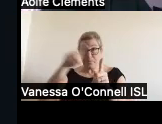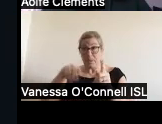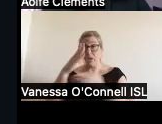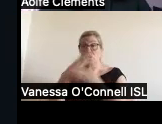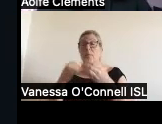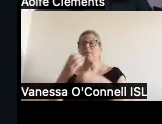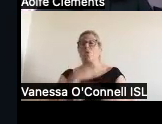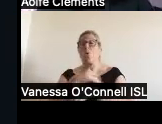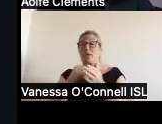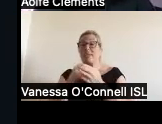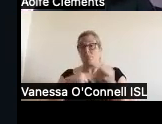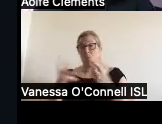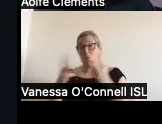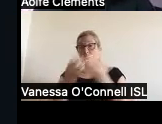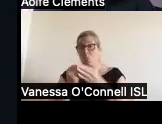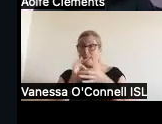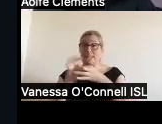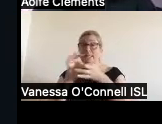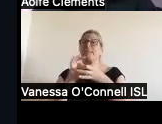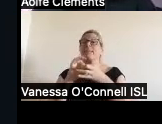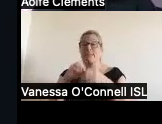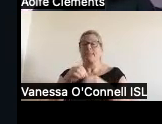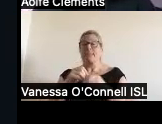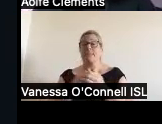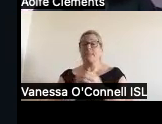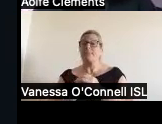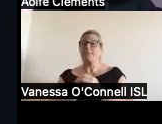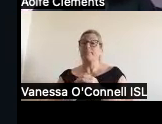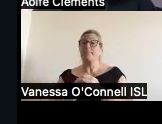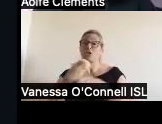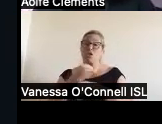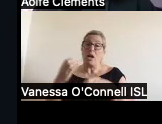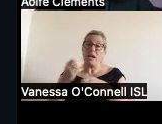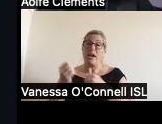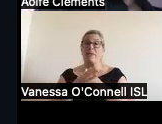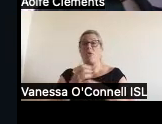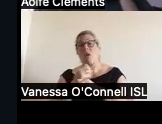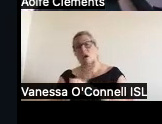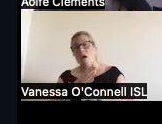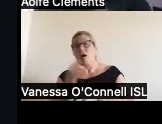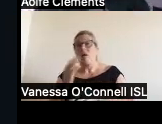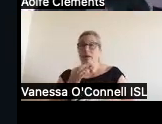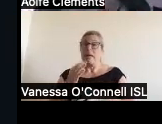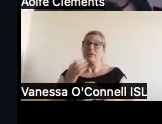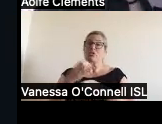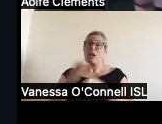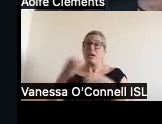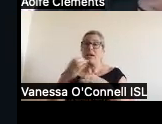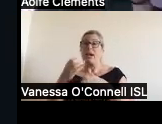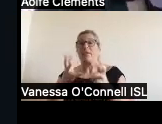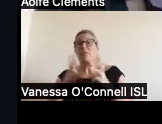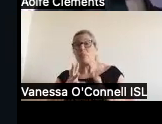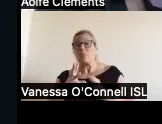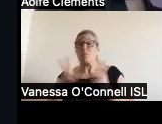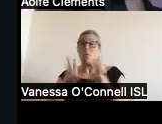on these issues. Childcare for All, getting childcare for women, the Women's Policy Group in Northern Ireland. We've worked with the police, obviously